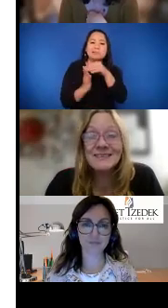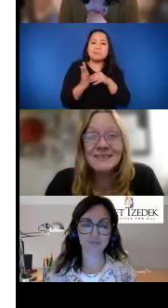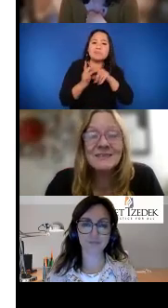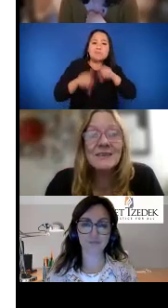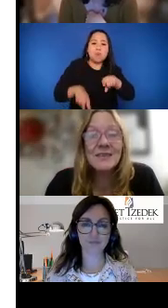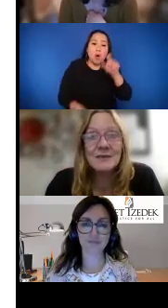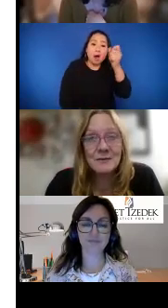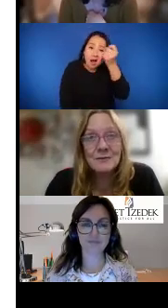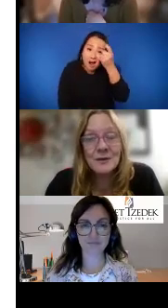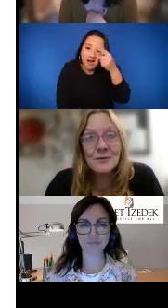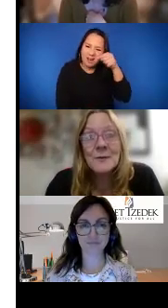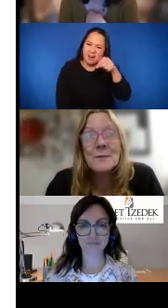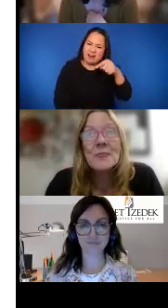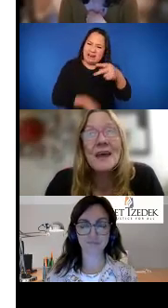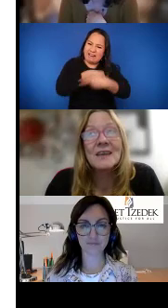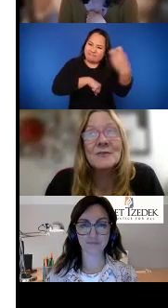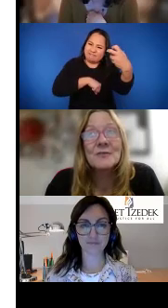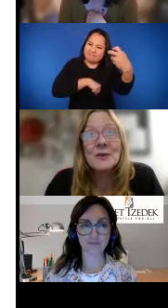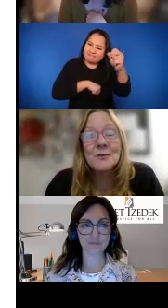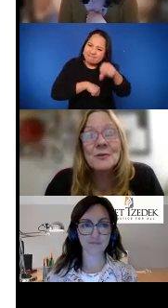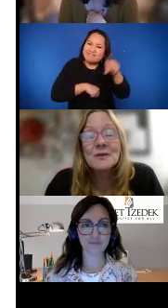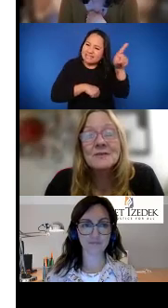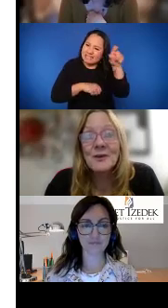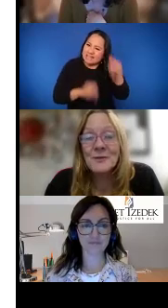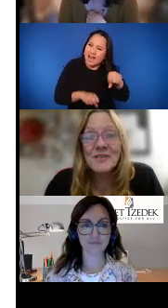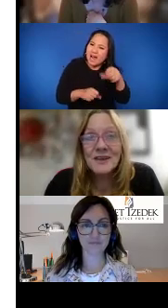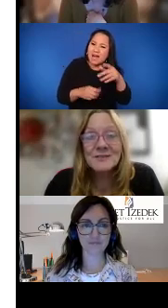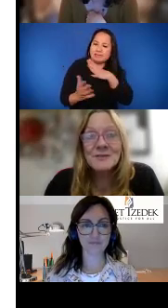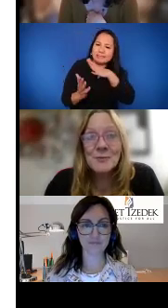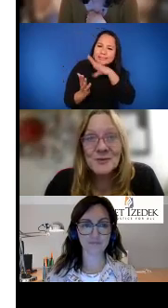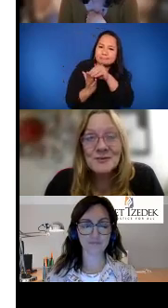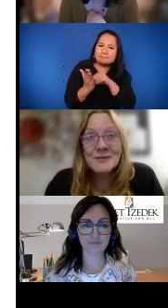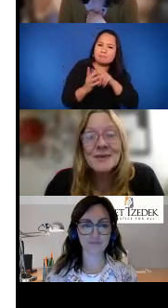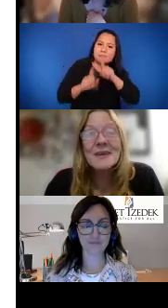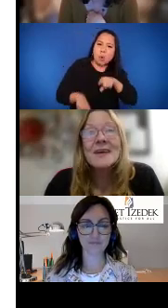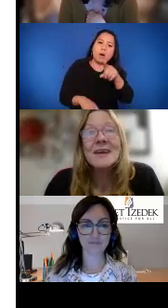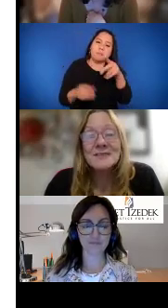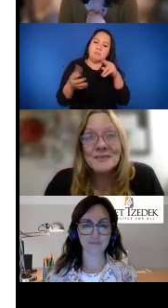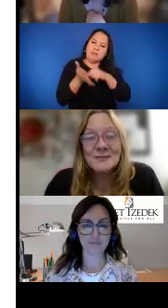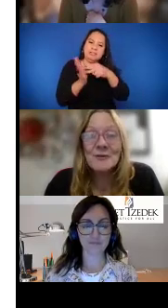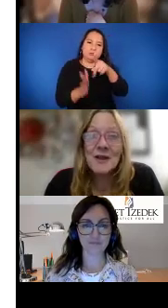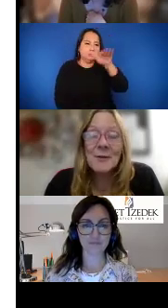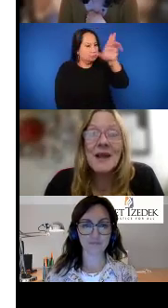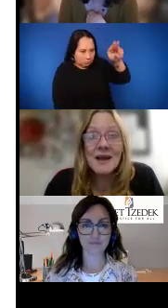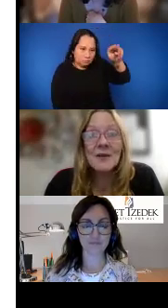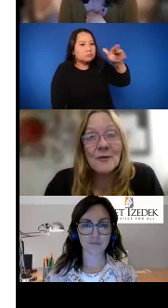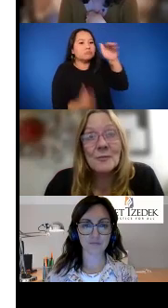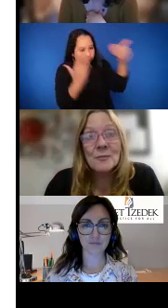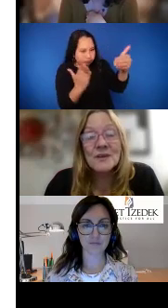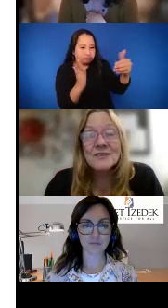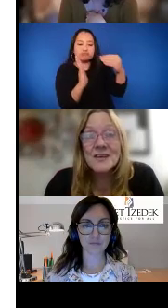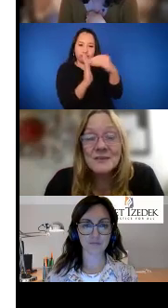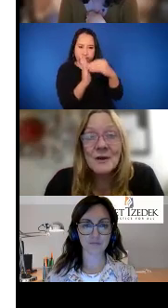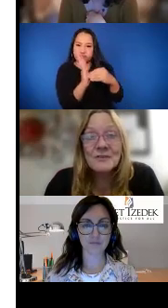absolutely insist that they do so. And if you don't get the answer you want, insist on going higher